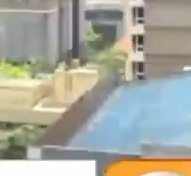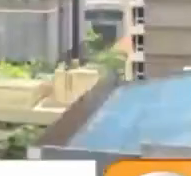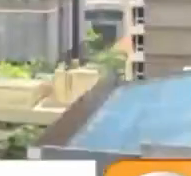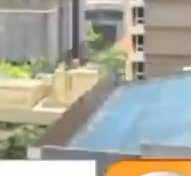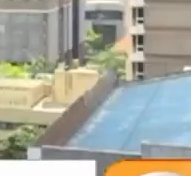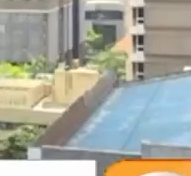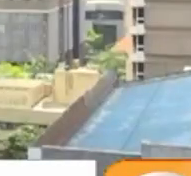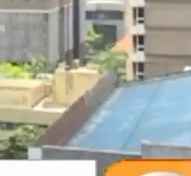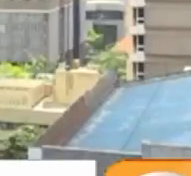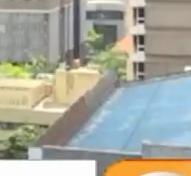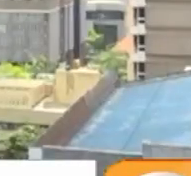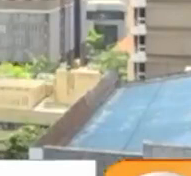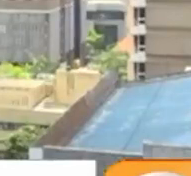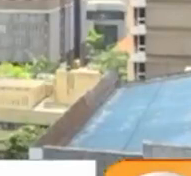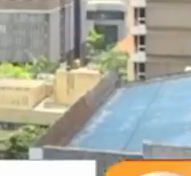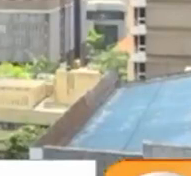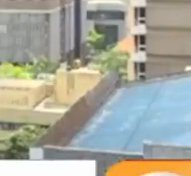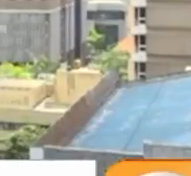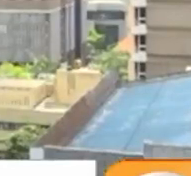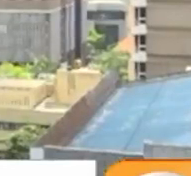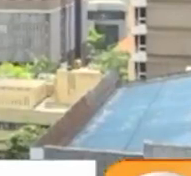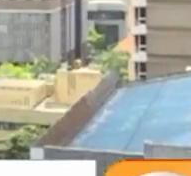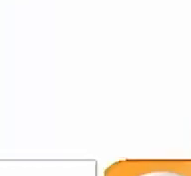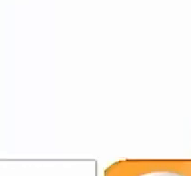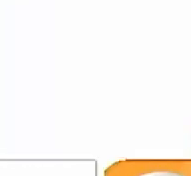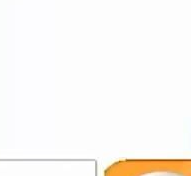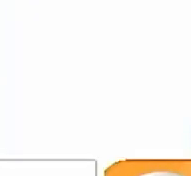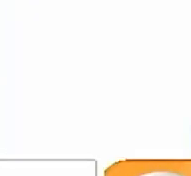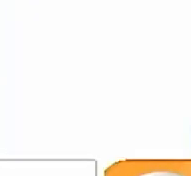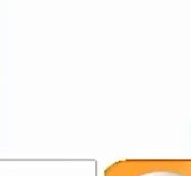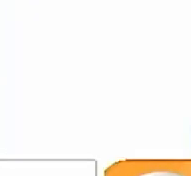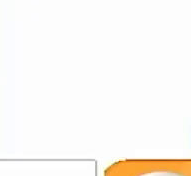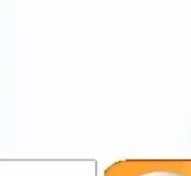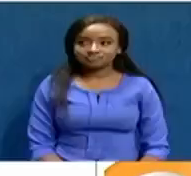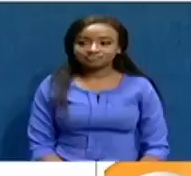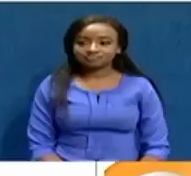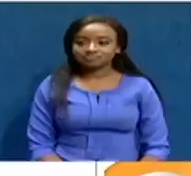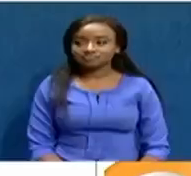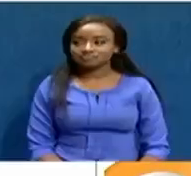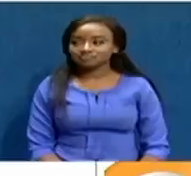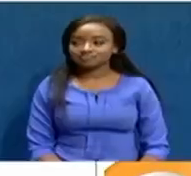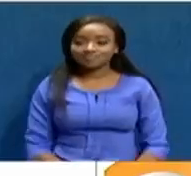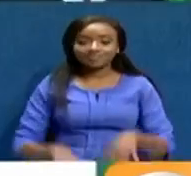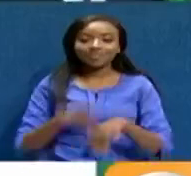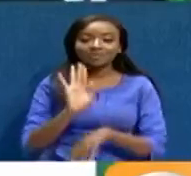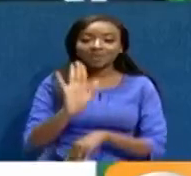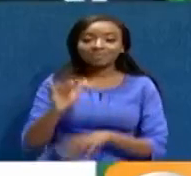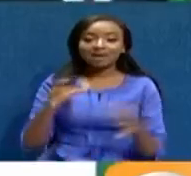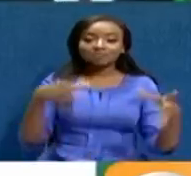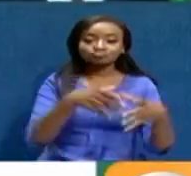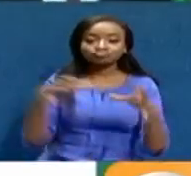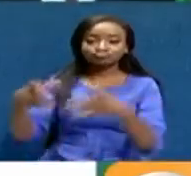The payment, the lender says, will assist the over 15 million member cooperative movement, which draws its membership